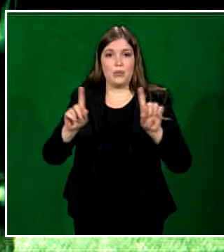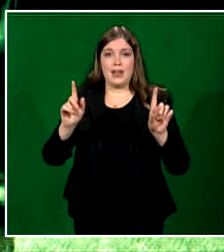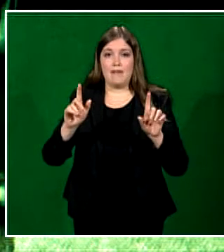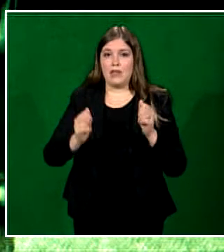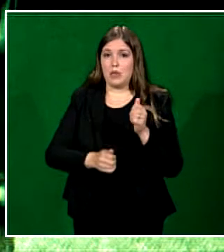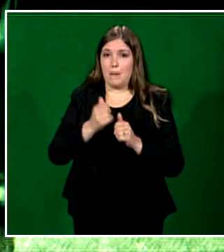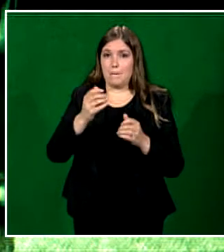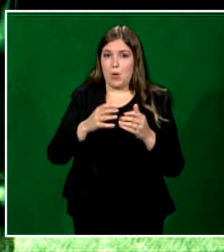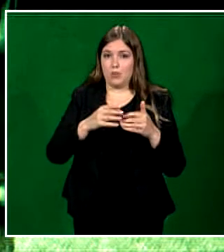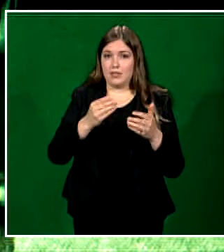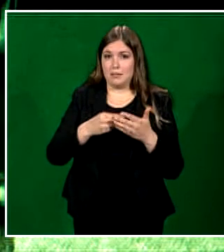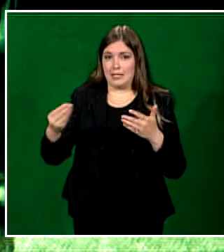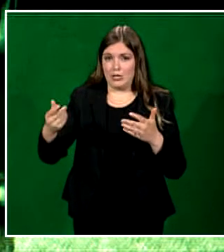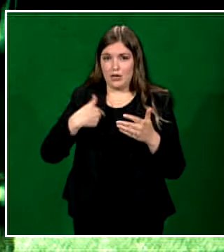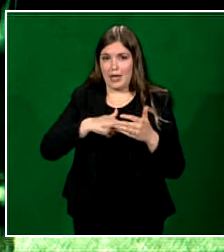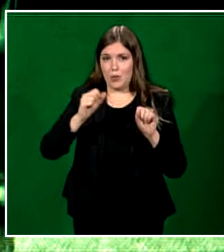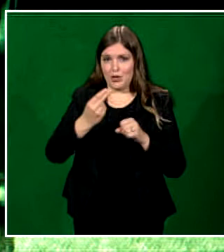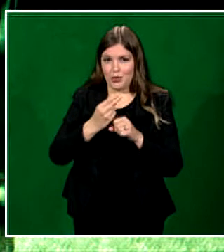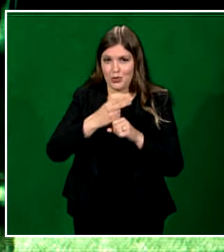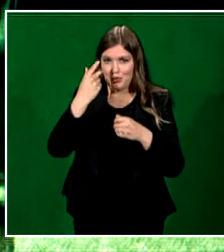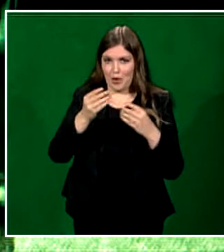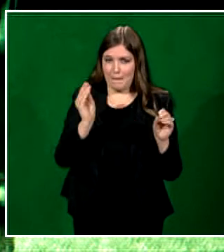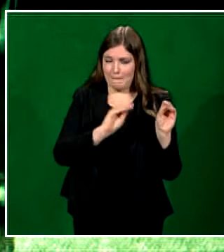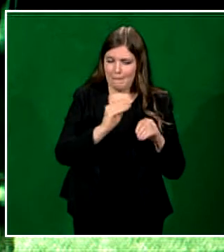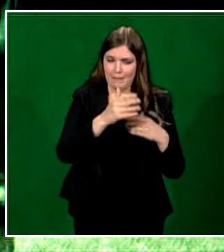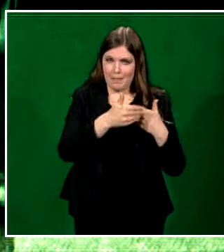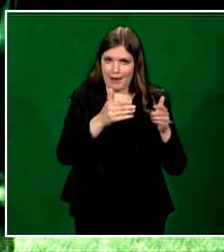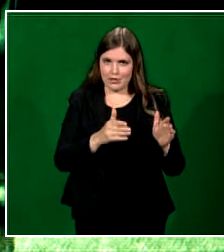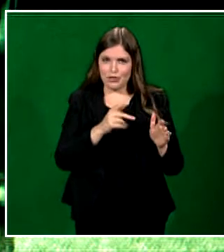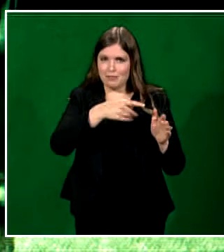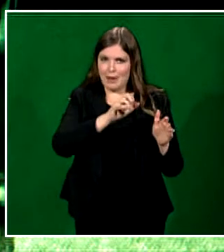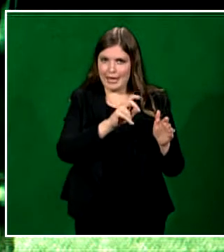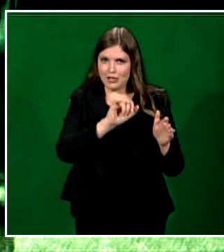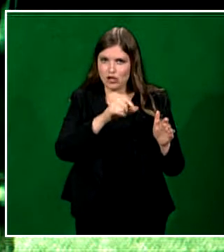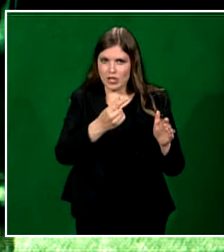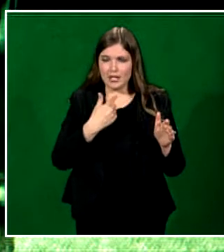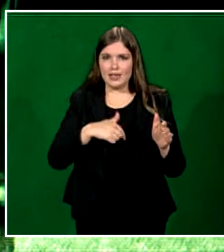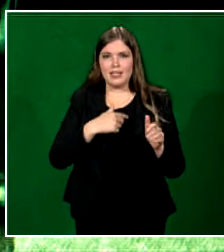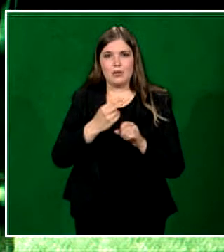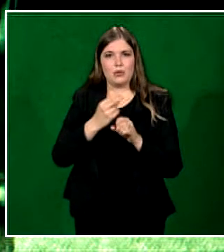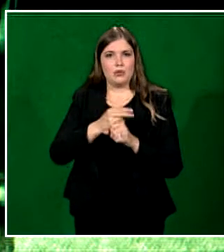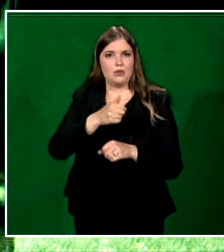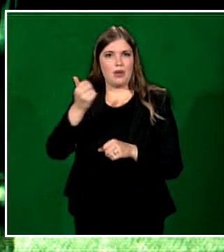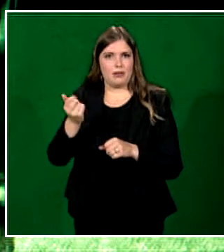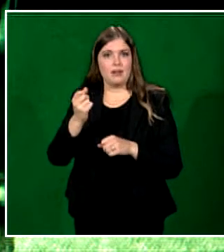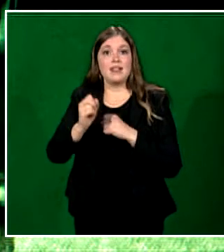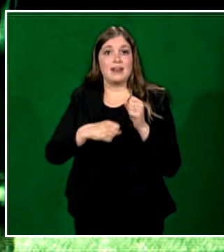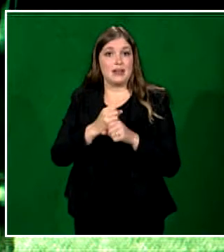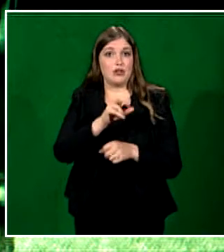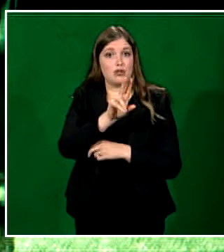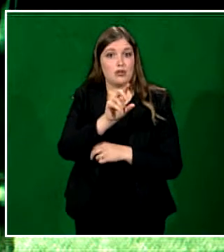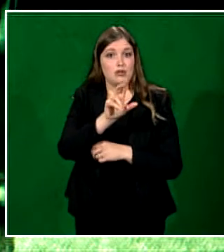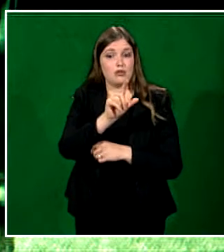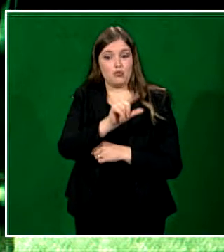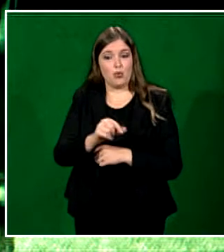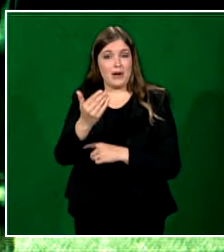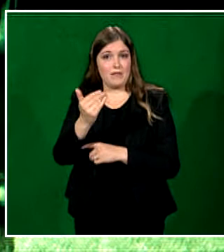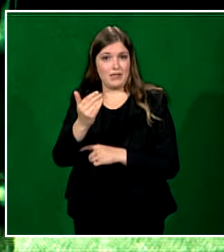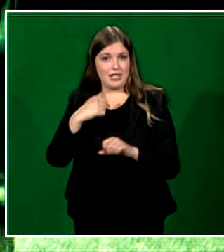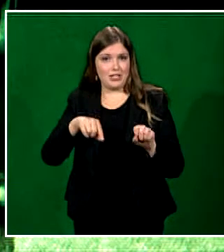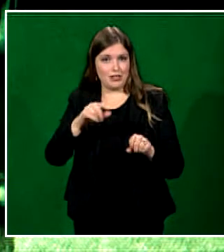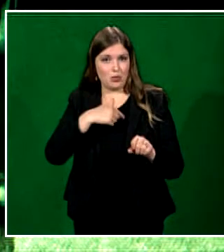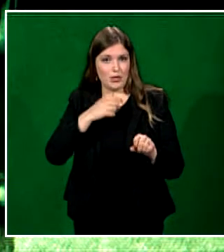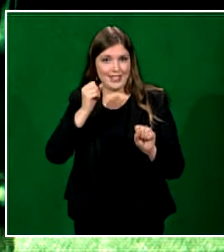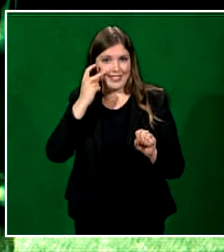ideal material to be used for packaging globally, even for our vendors in urban markets in Kampala. In 2015 alone, as you can see, the illustration,